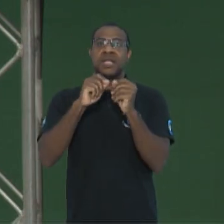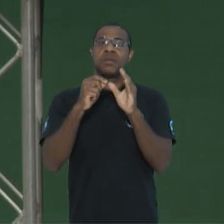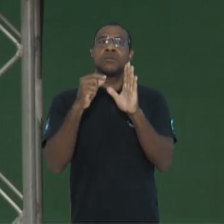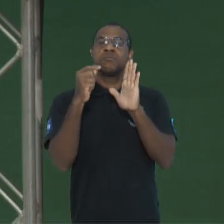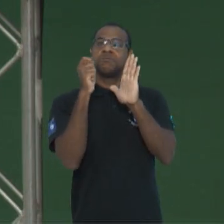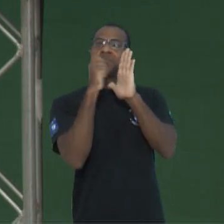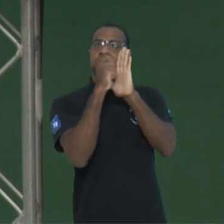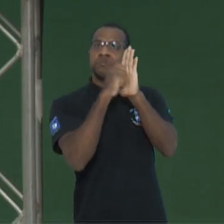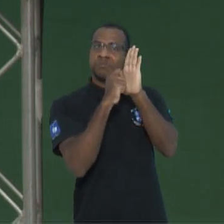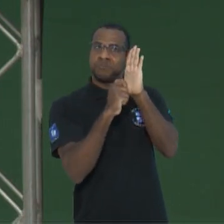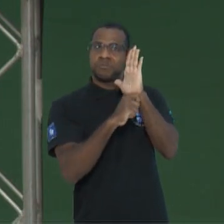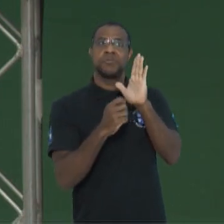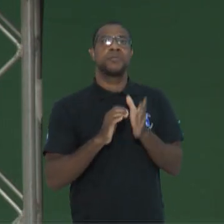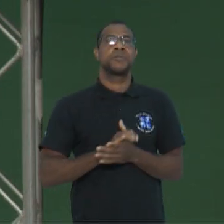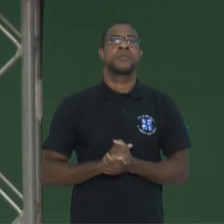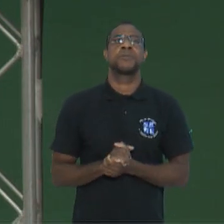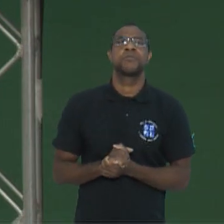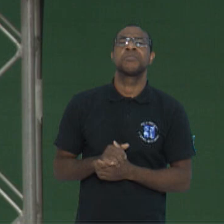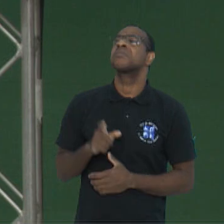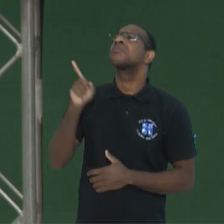What's a coat?